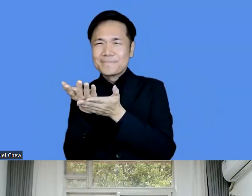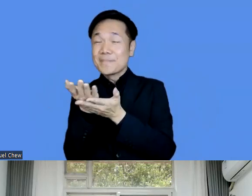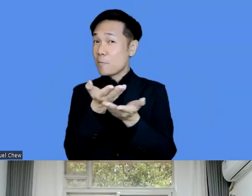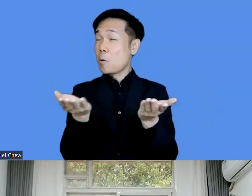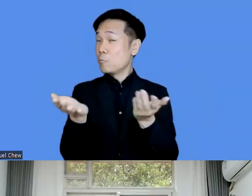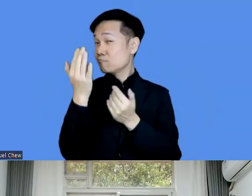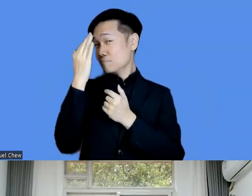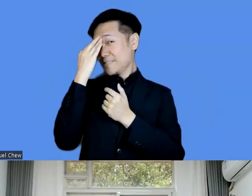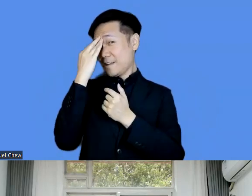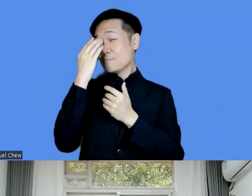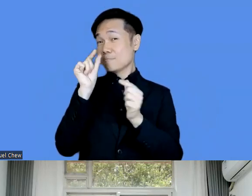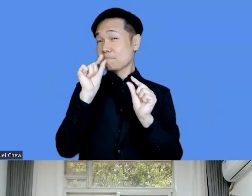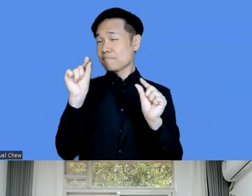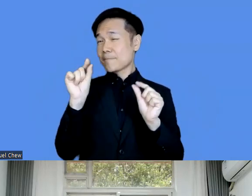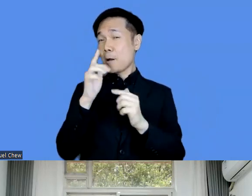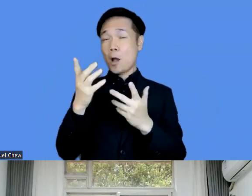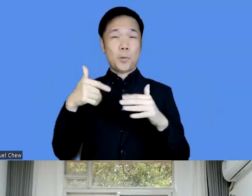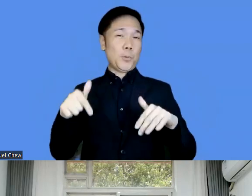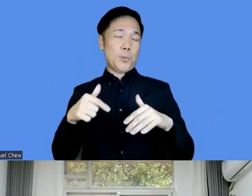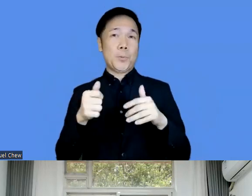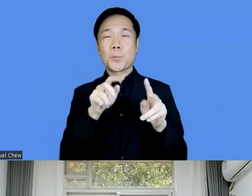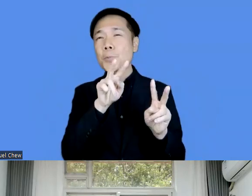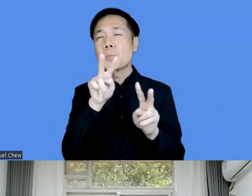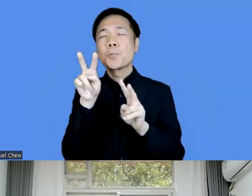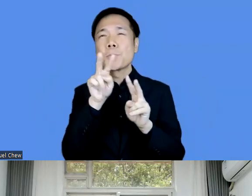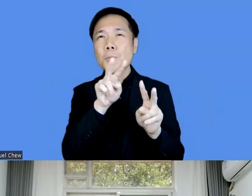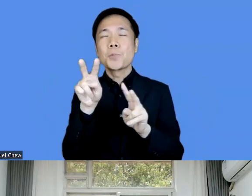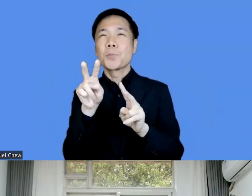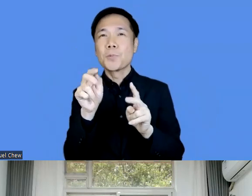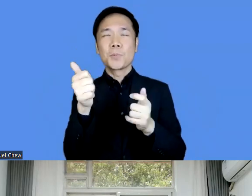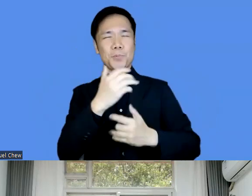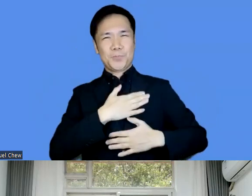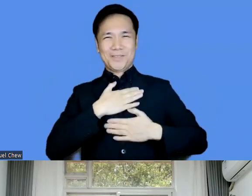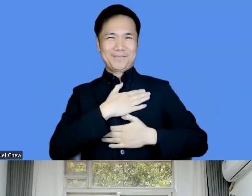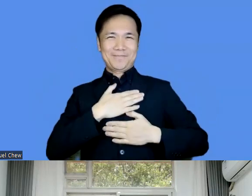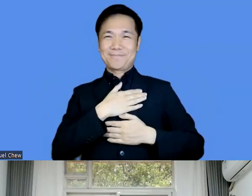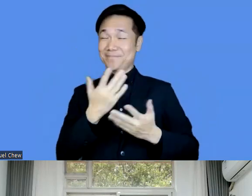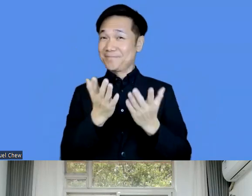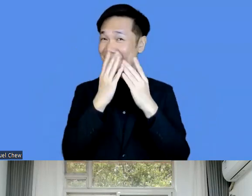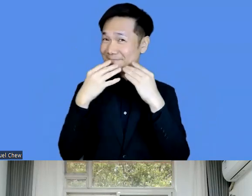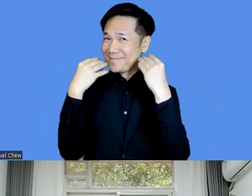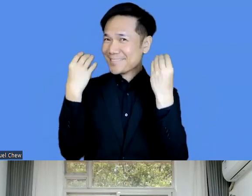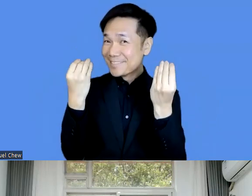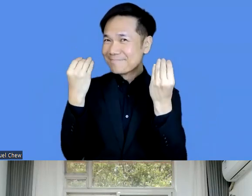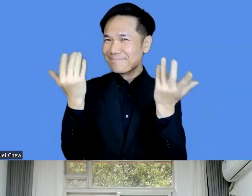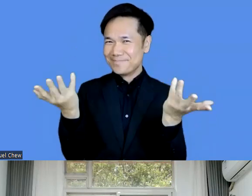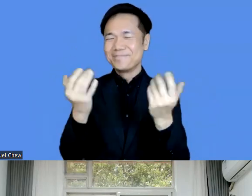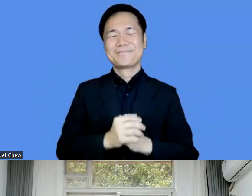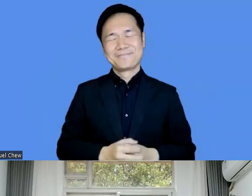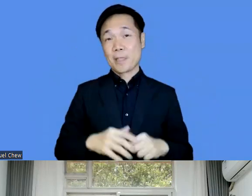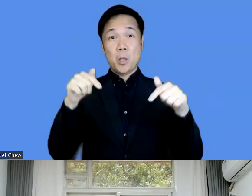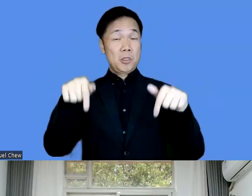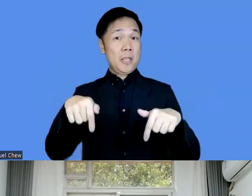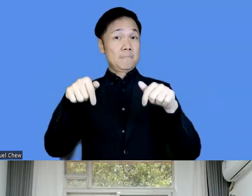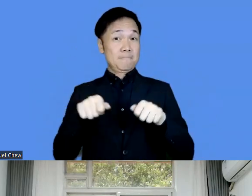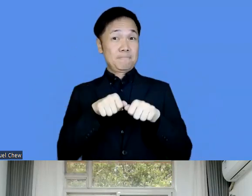have a better experience throughout the webinar. This webinar has